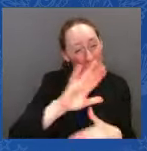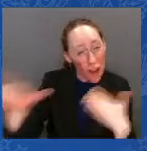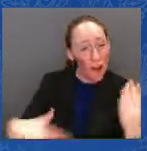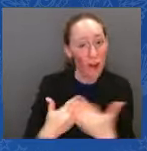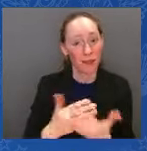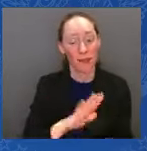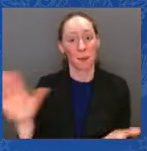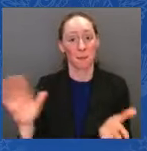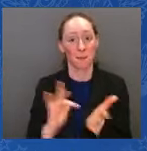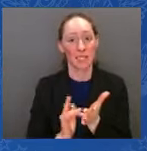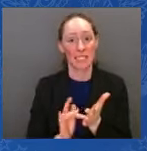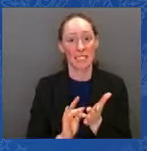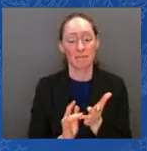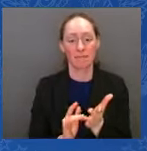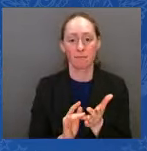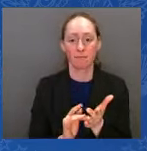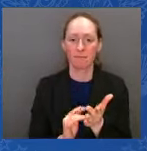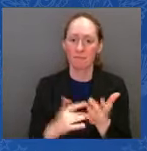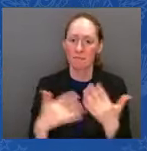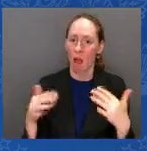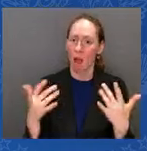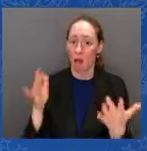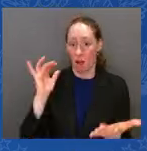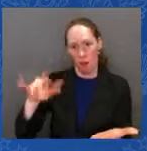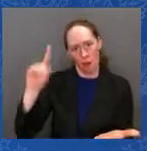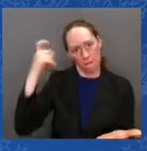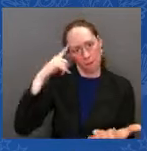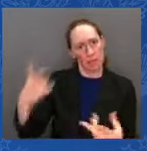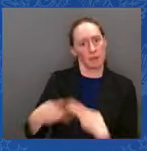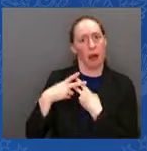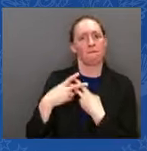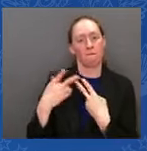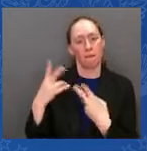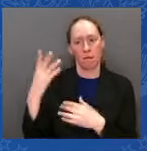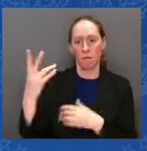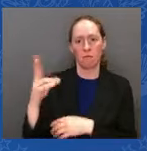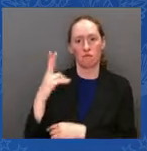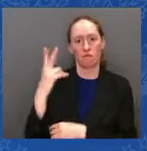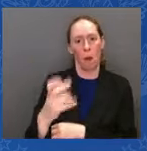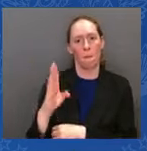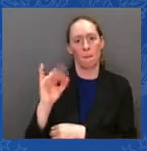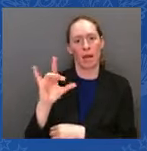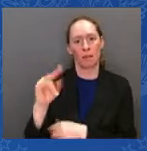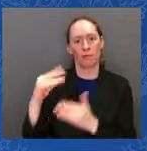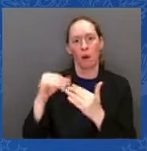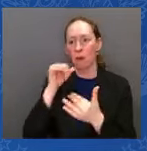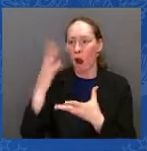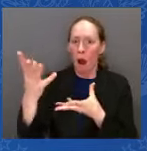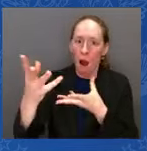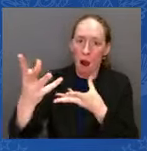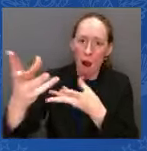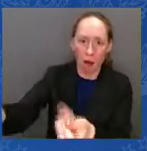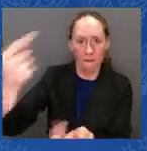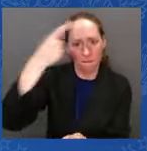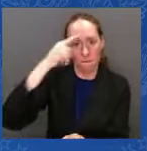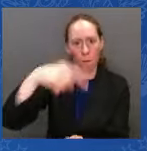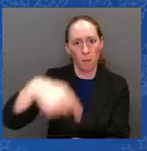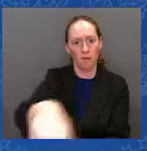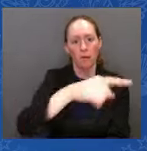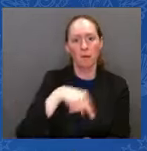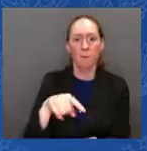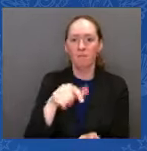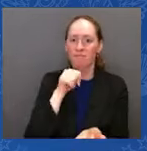that saves the government another $200 billion because you're not paying out for all the drugs come forward